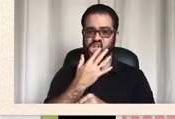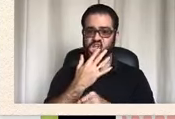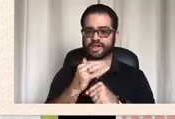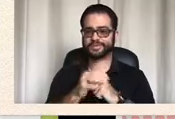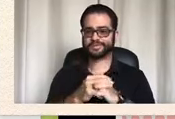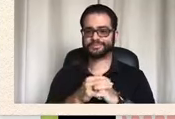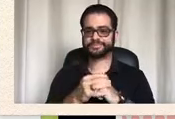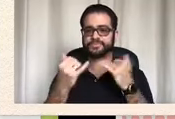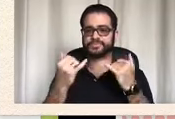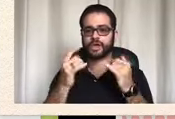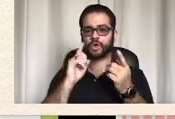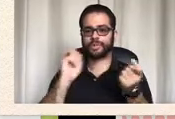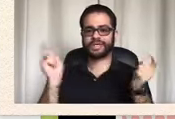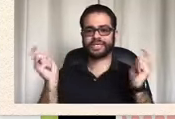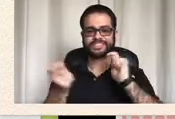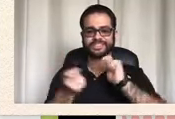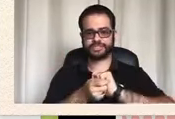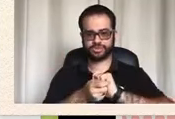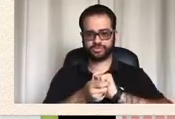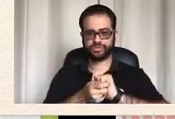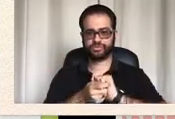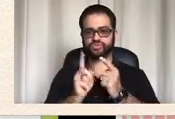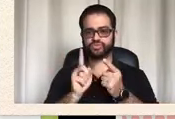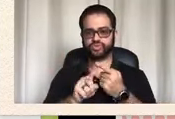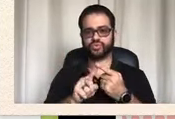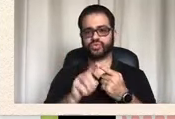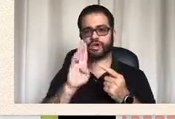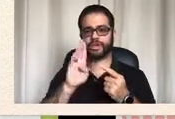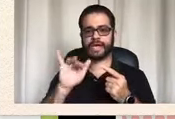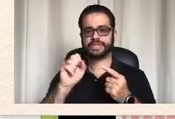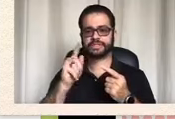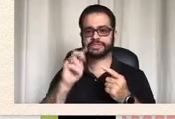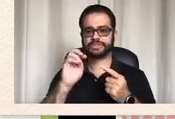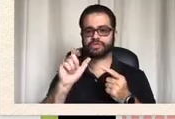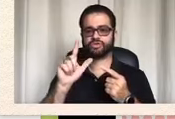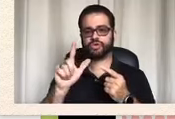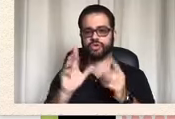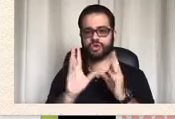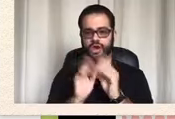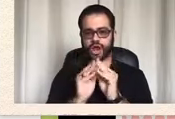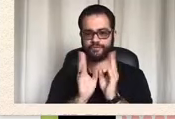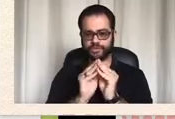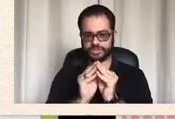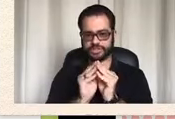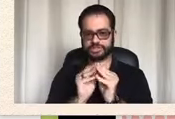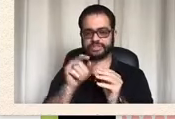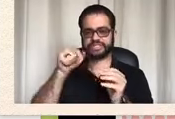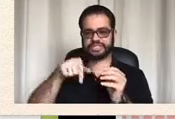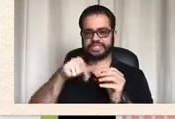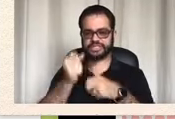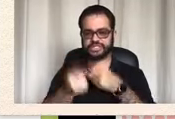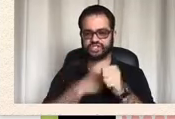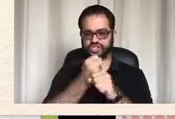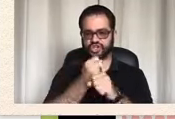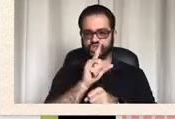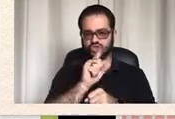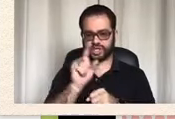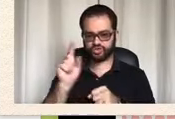to a bicentennial conference starting this year in 2020. Our next conference is going to